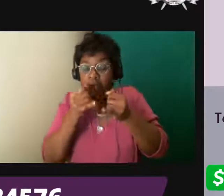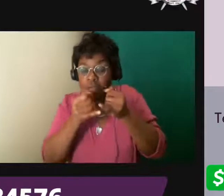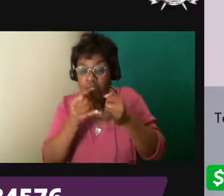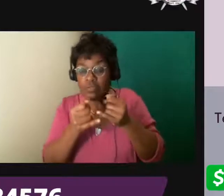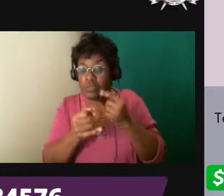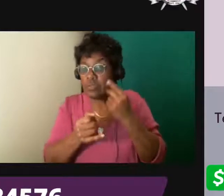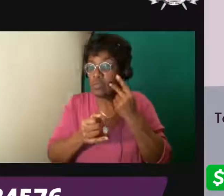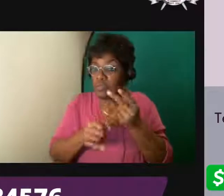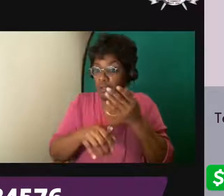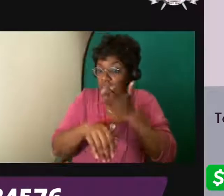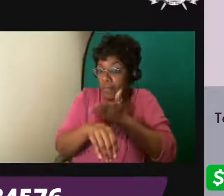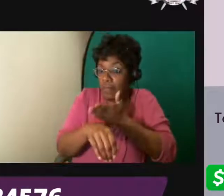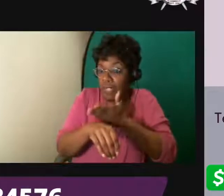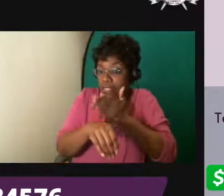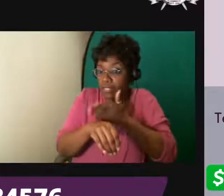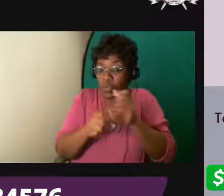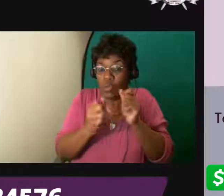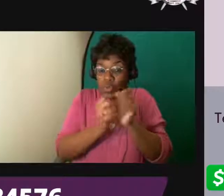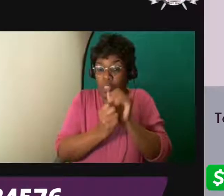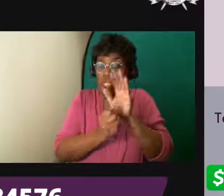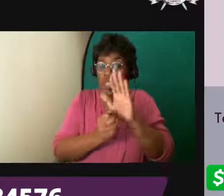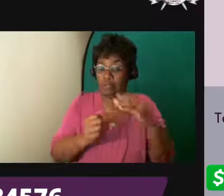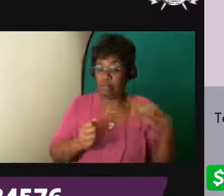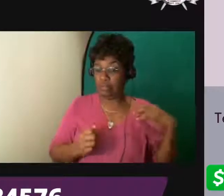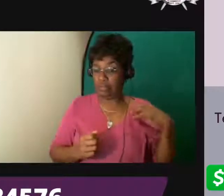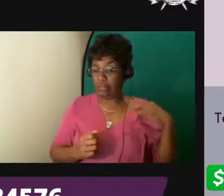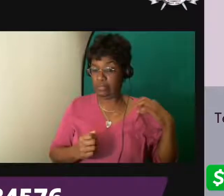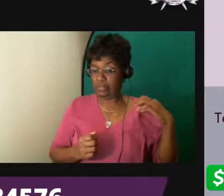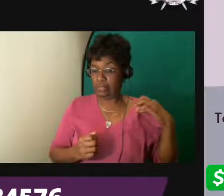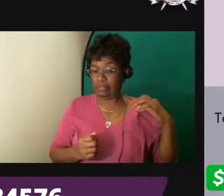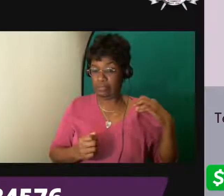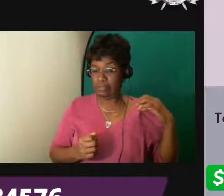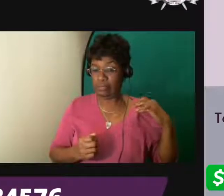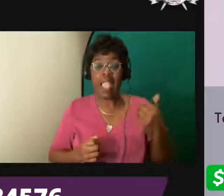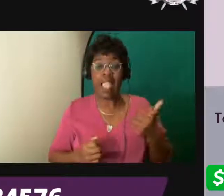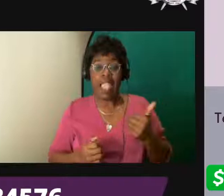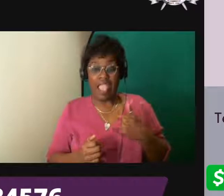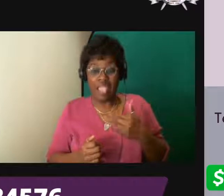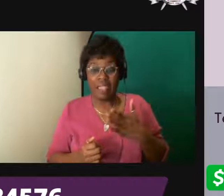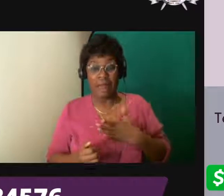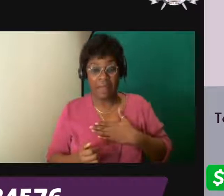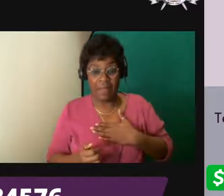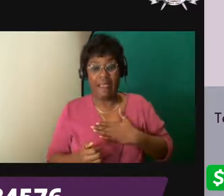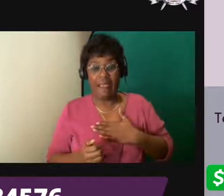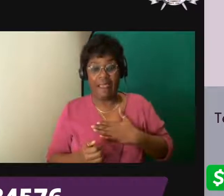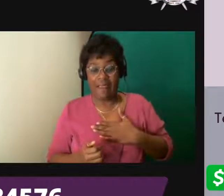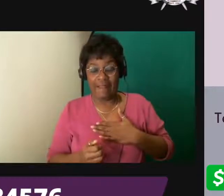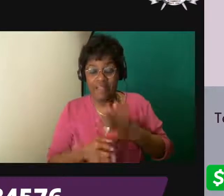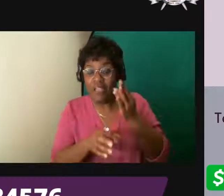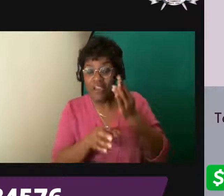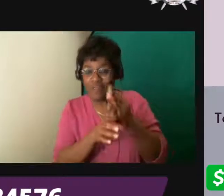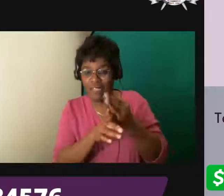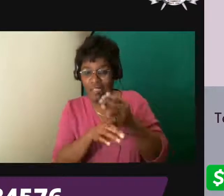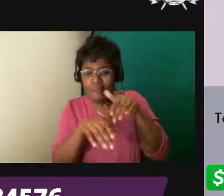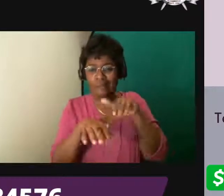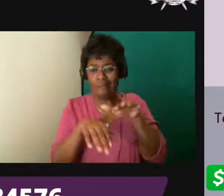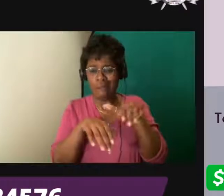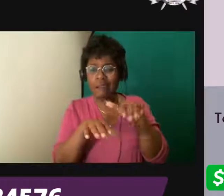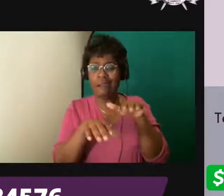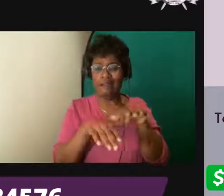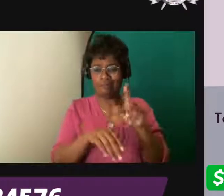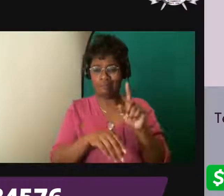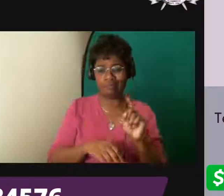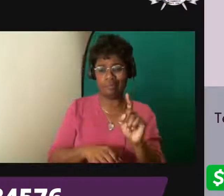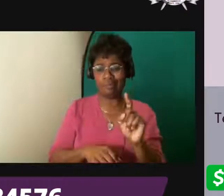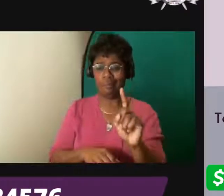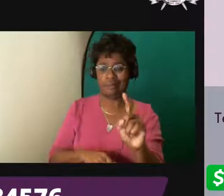and Pastor Anita with their shirts on. Oh, I got my Faith Walker shirt. I got my Faith Walker shirt. Make